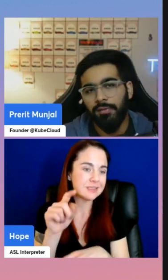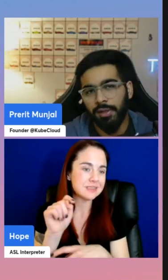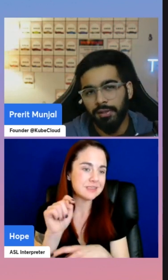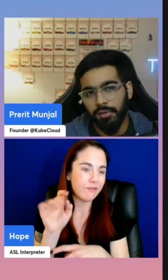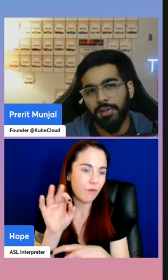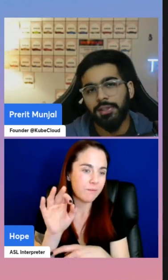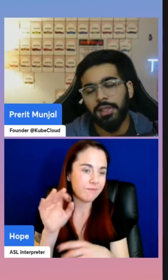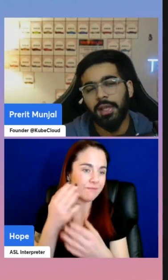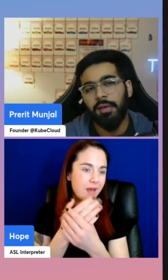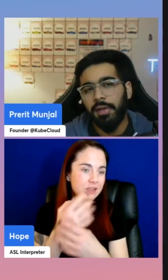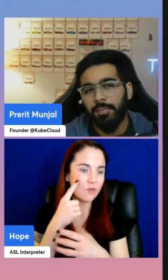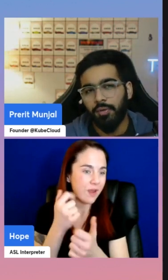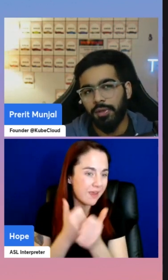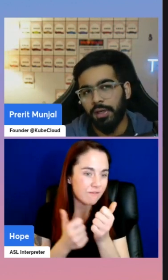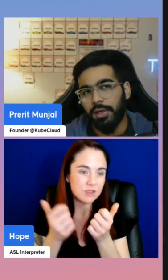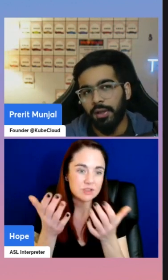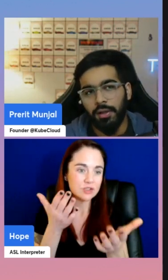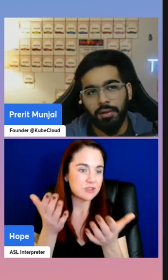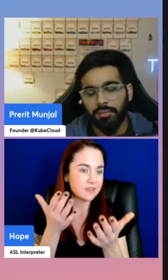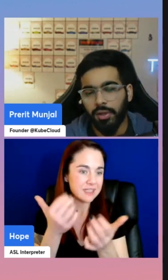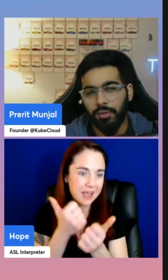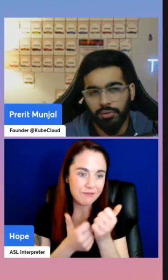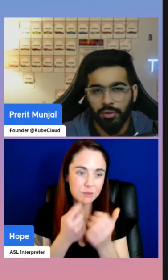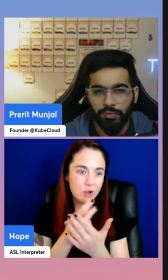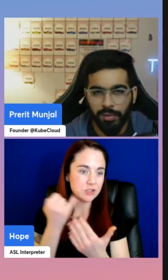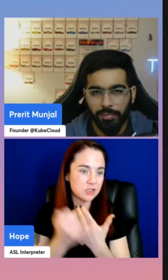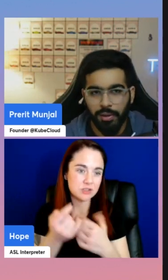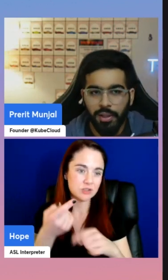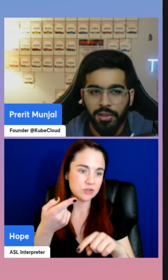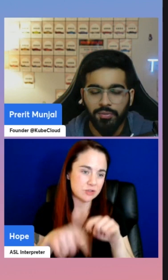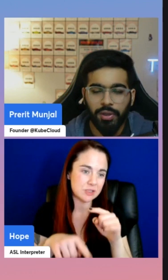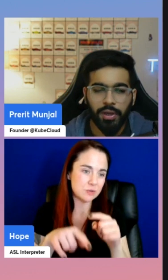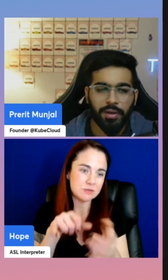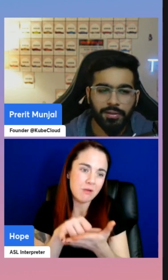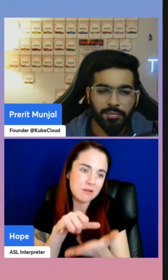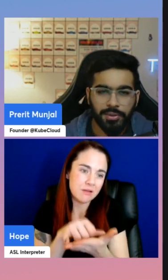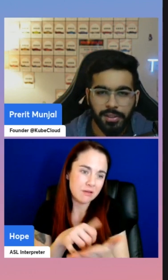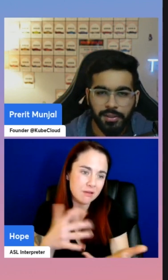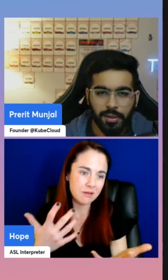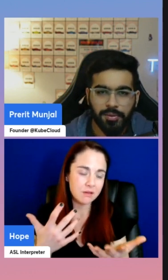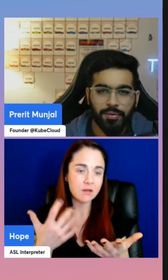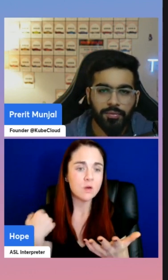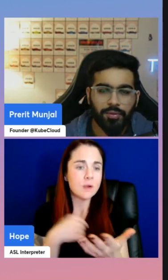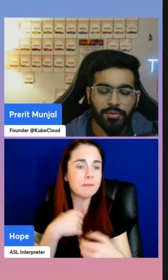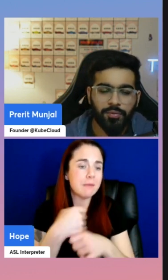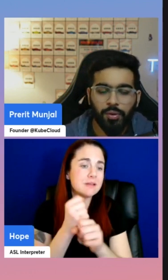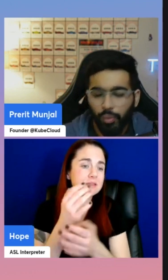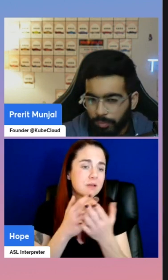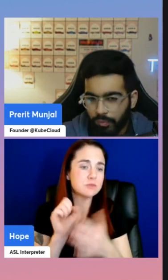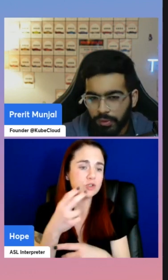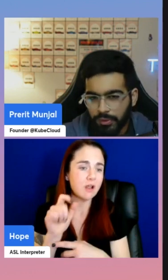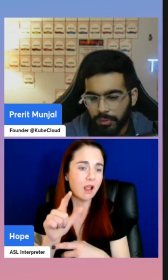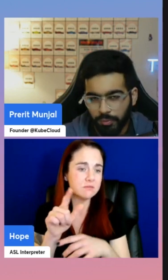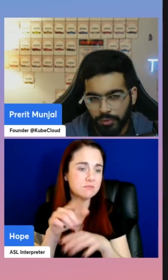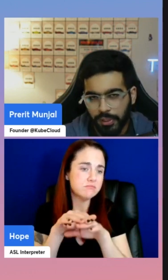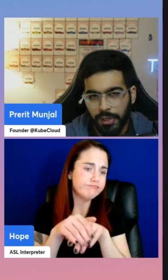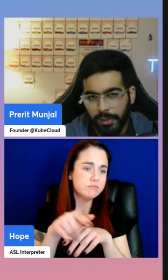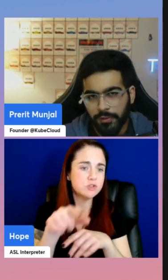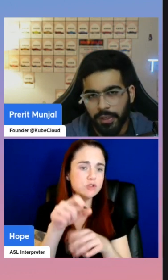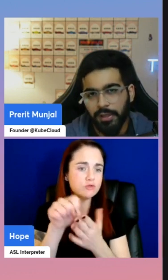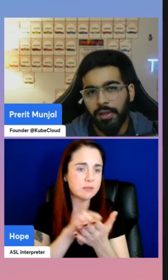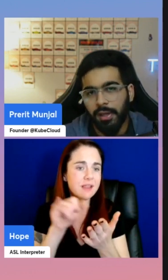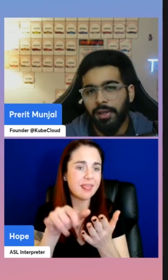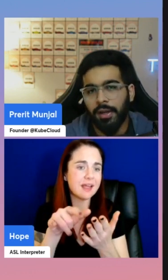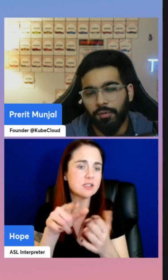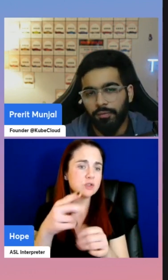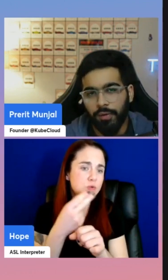for every service in every project. So it was not viable, so we created some shell scripts which would loop over the project